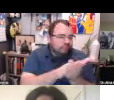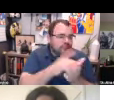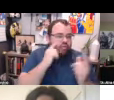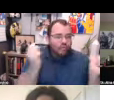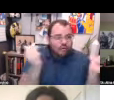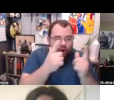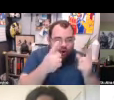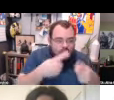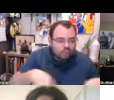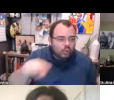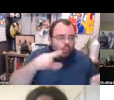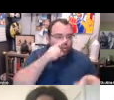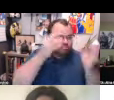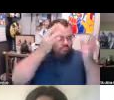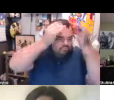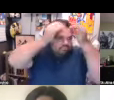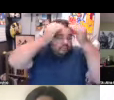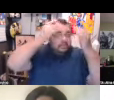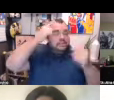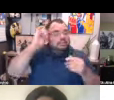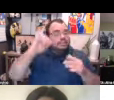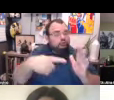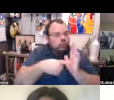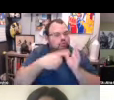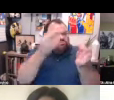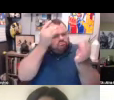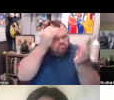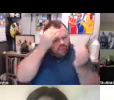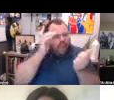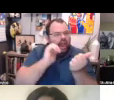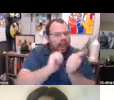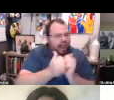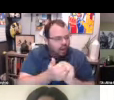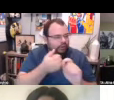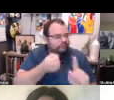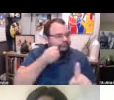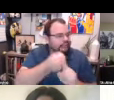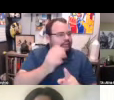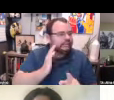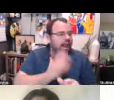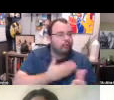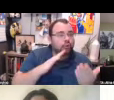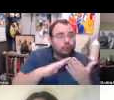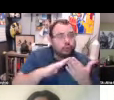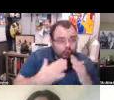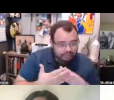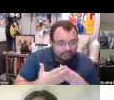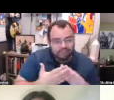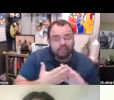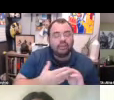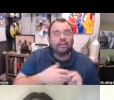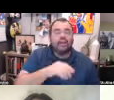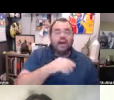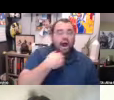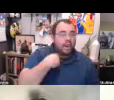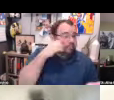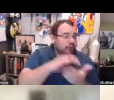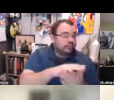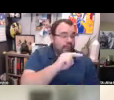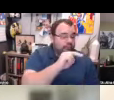So I want to applaud you all for really thinking about this and showing me that you were thinking that how it affects